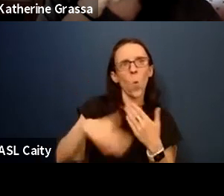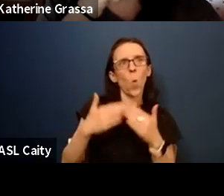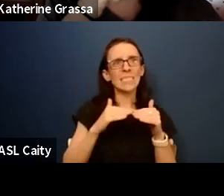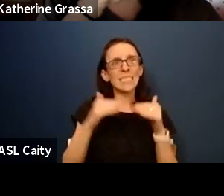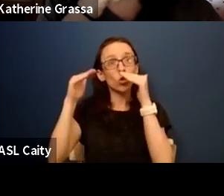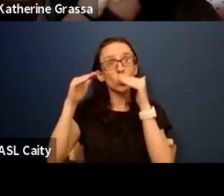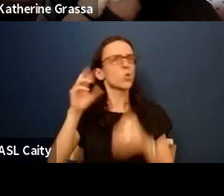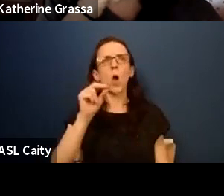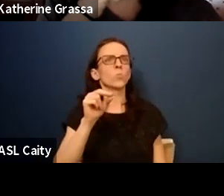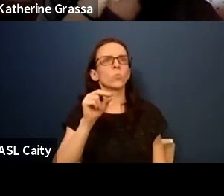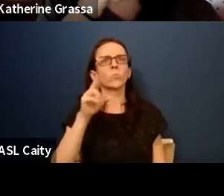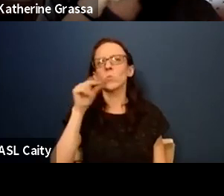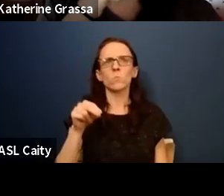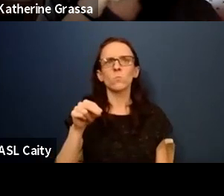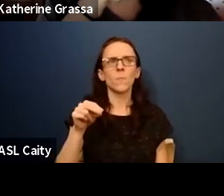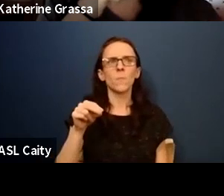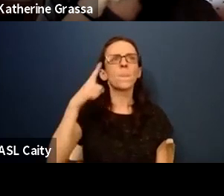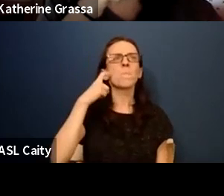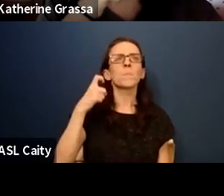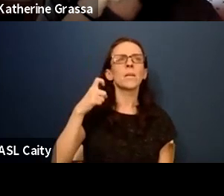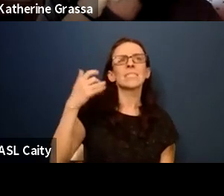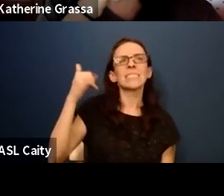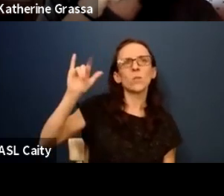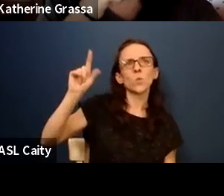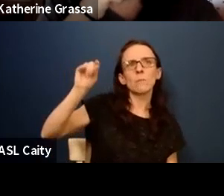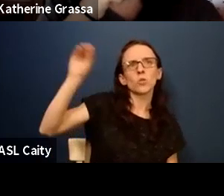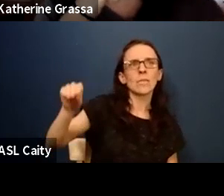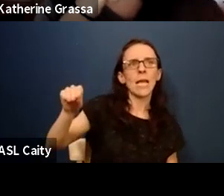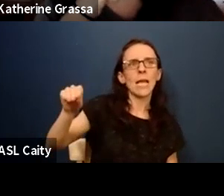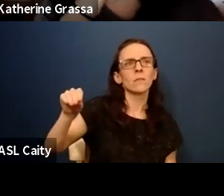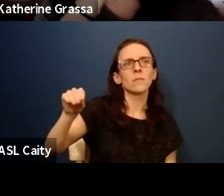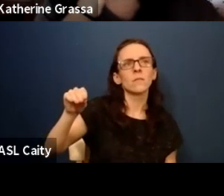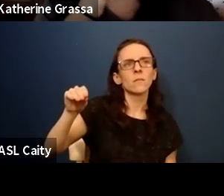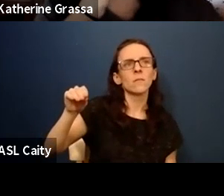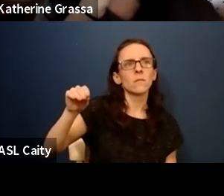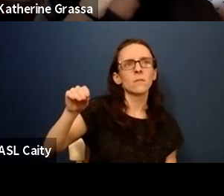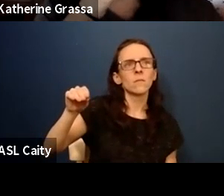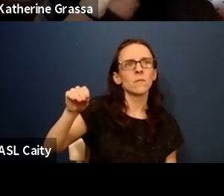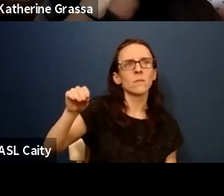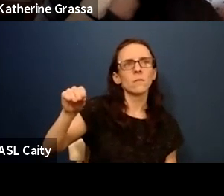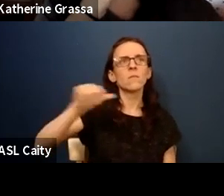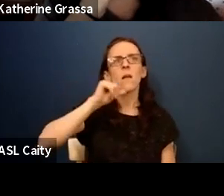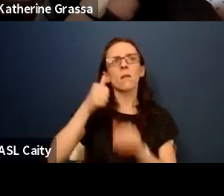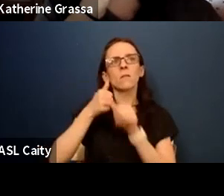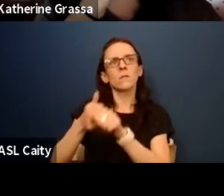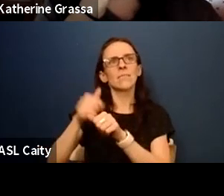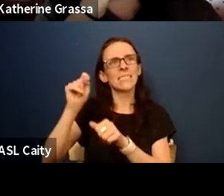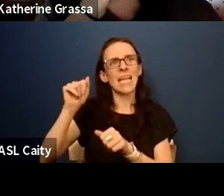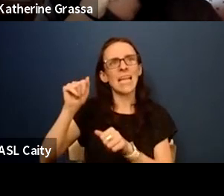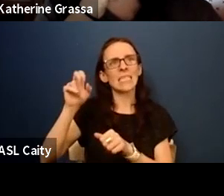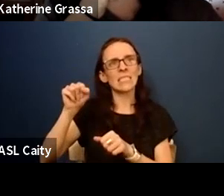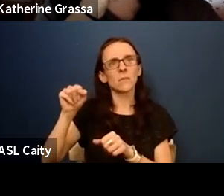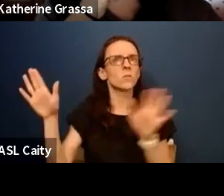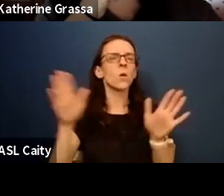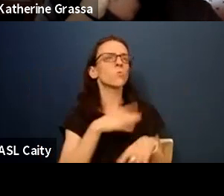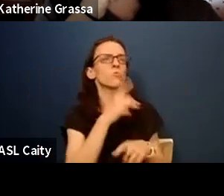not? No, it's not, because you've got the 20% is not by any status whatsoever. So again, I want this to be